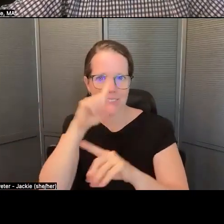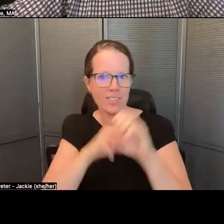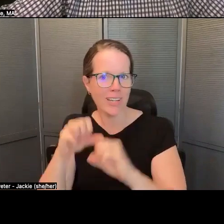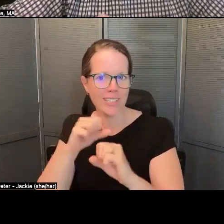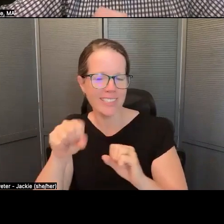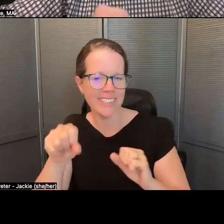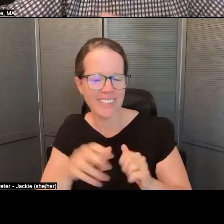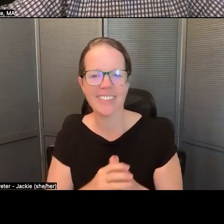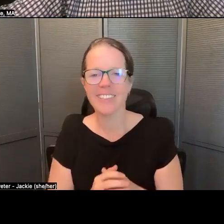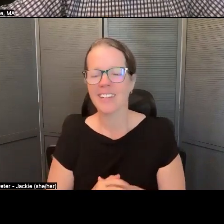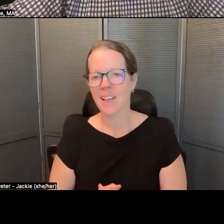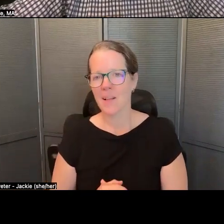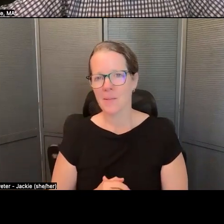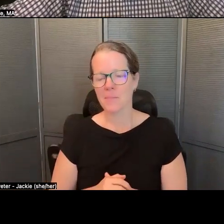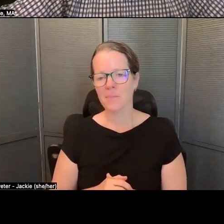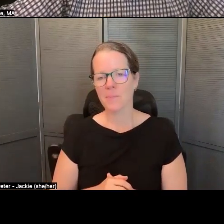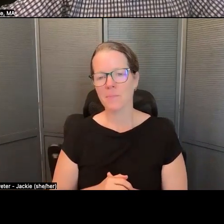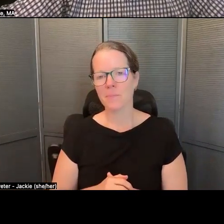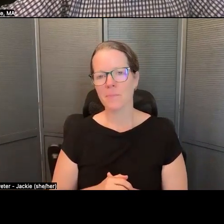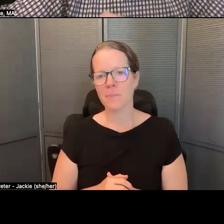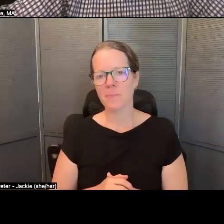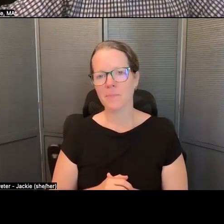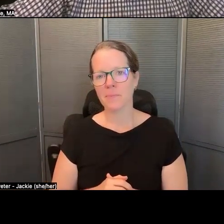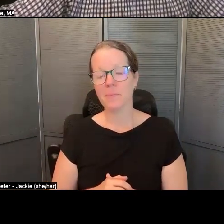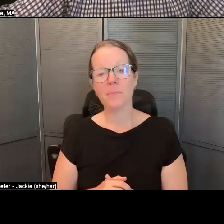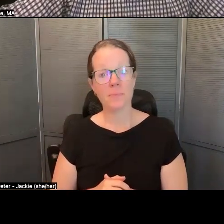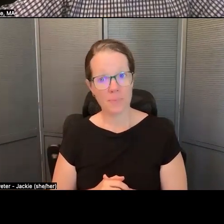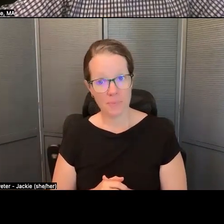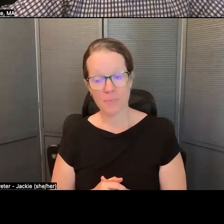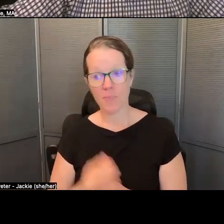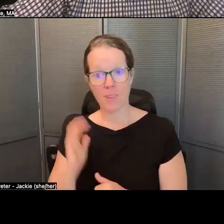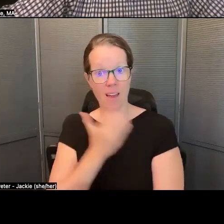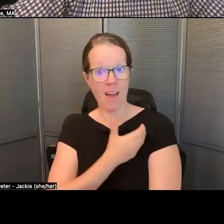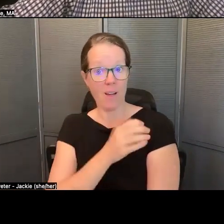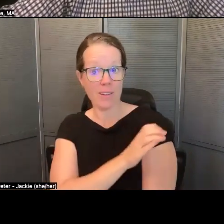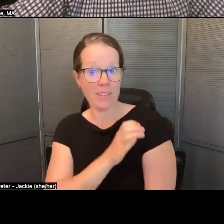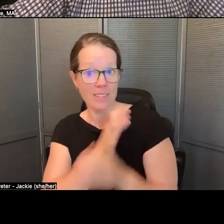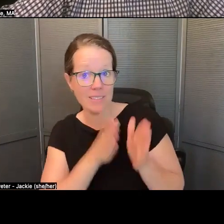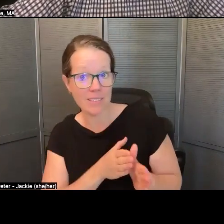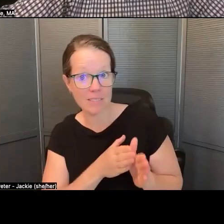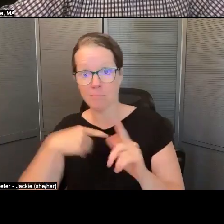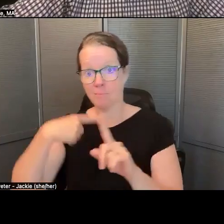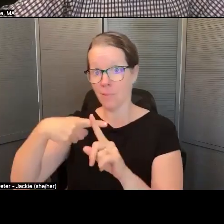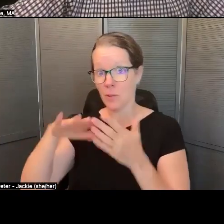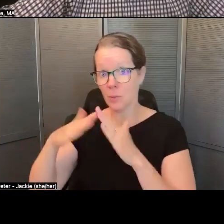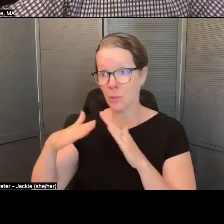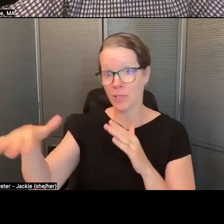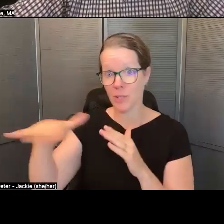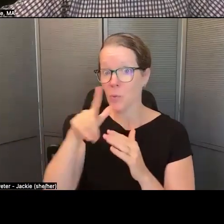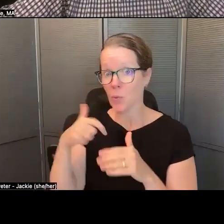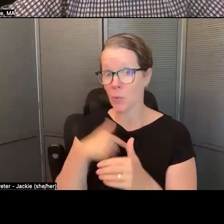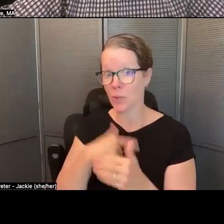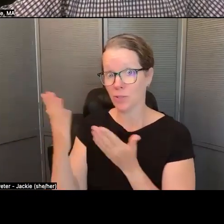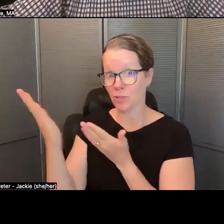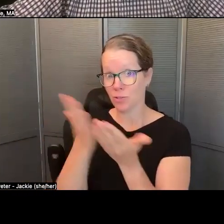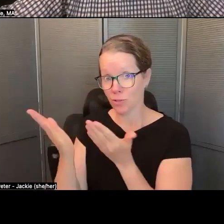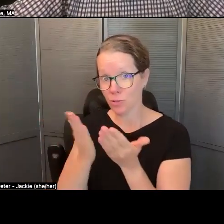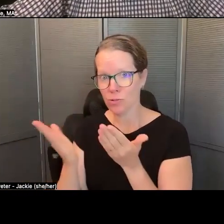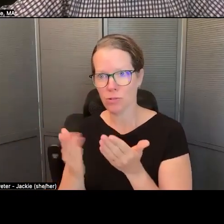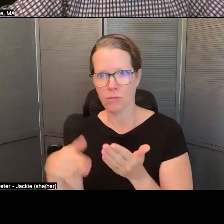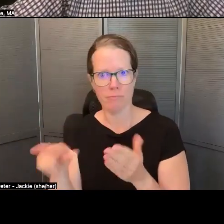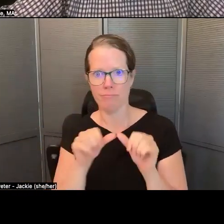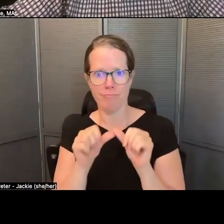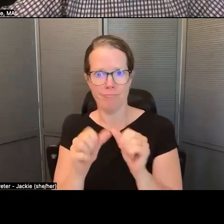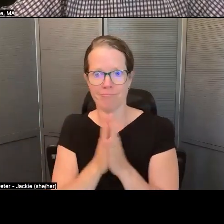a great continued interest with our clinicians and our community served, our persons served. They